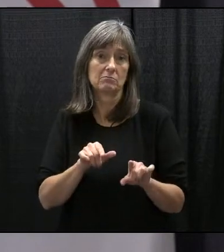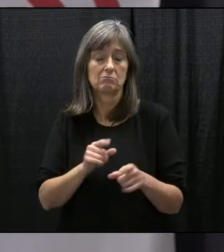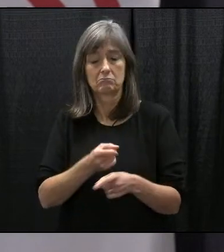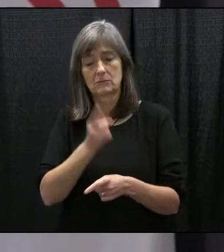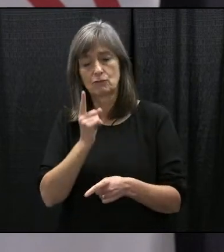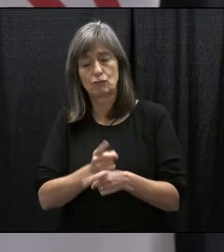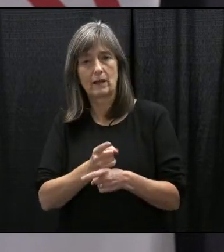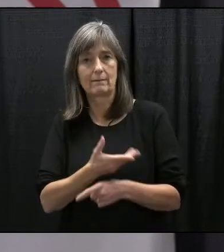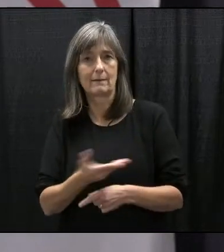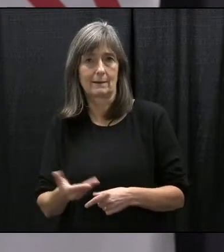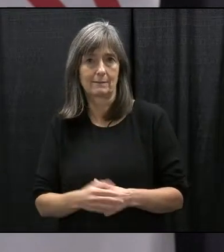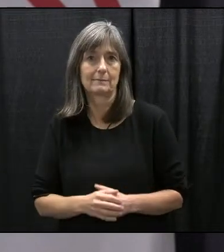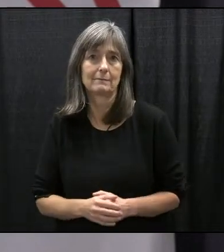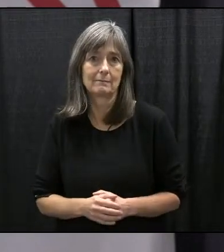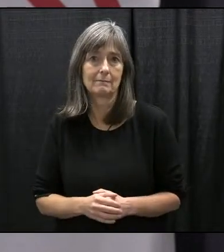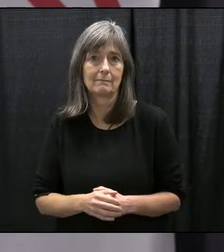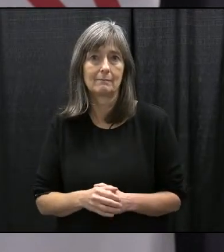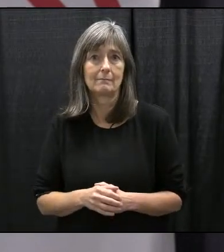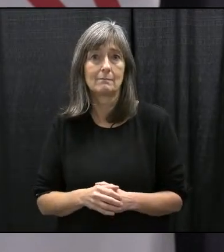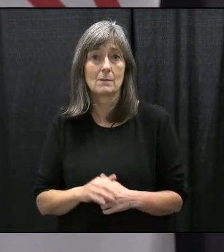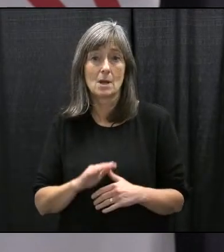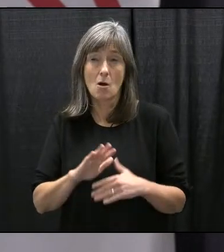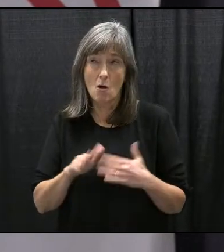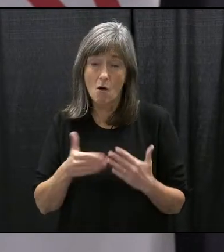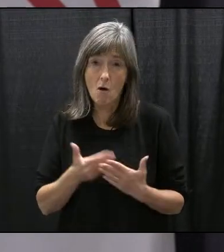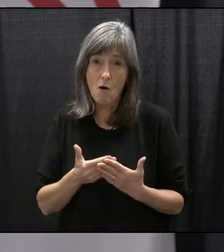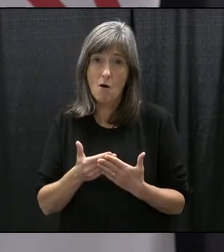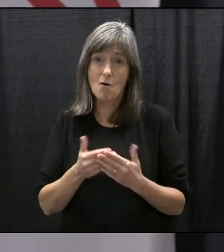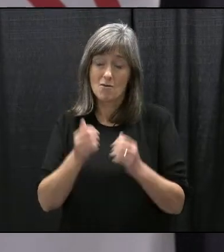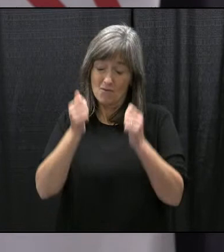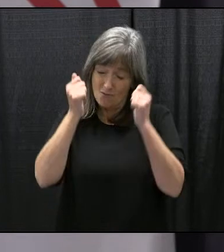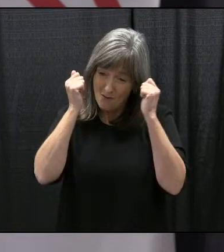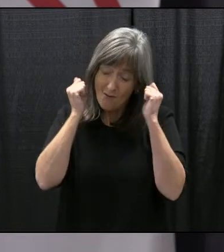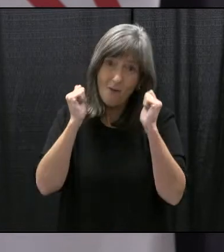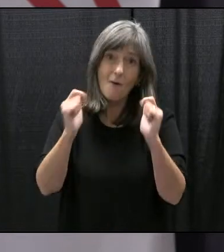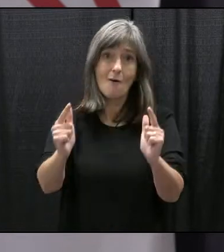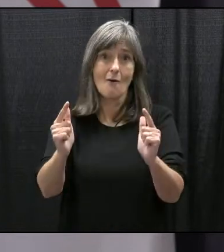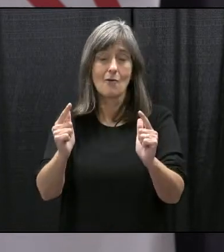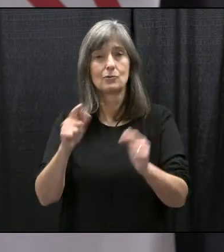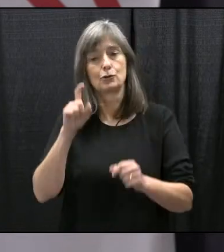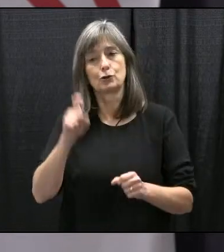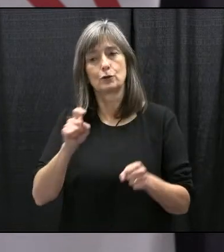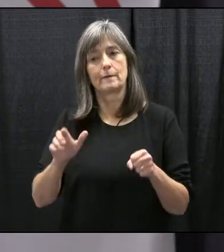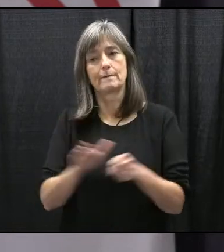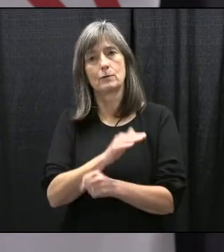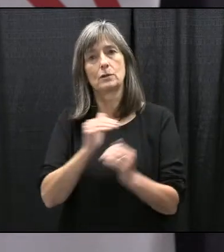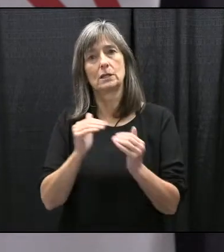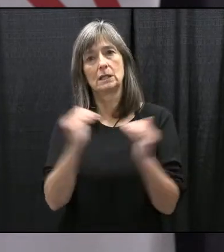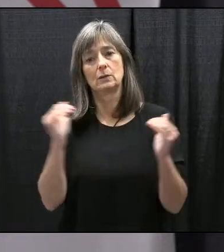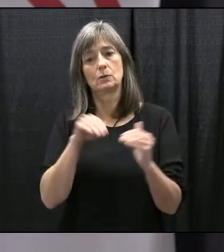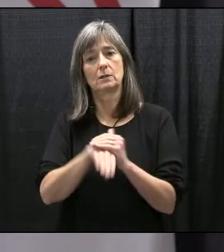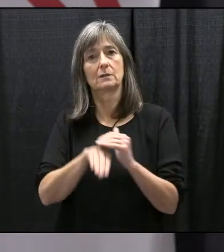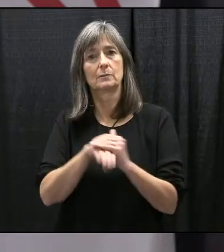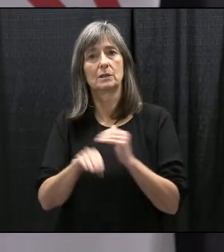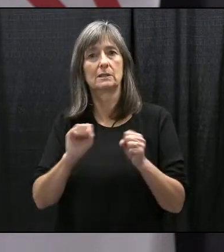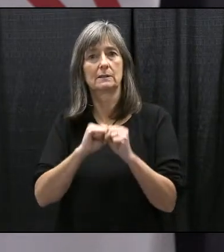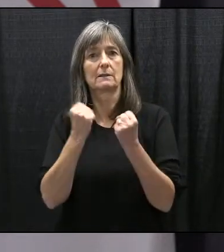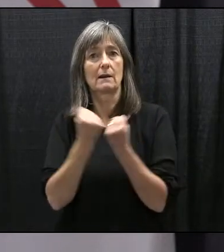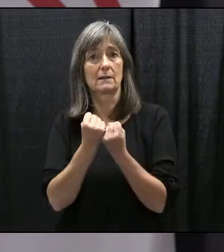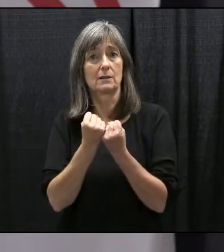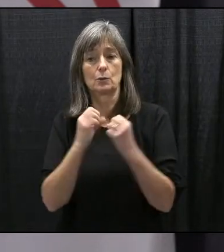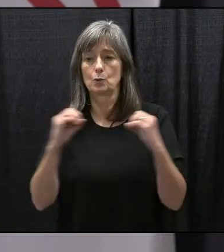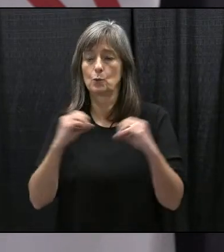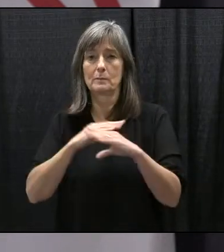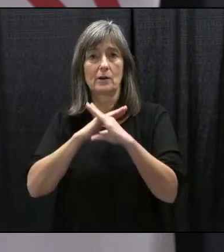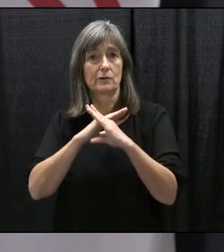thing to do. Everyone, and I mean everyone, deserves to participate equitably in society without barriers in a province